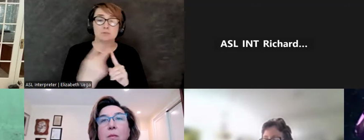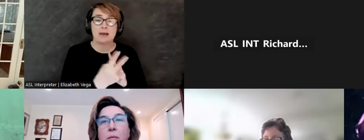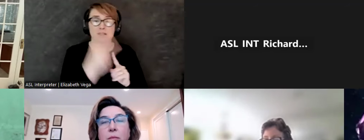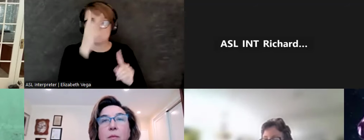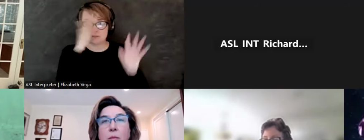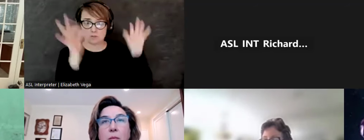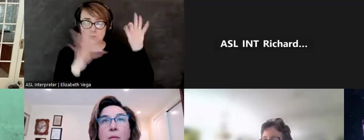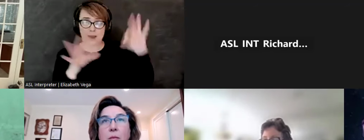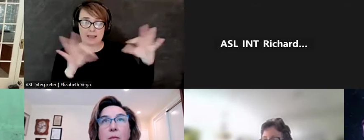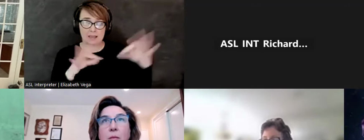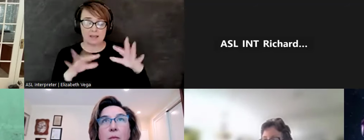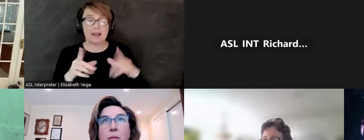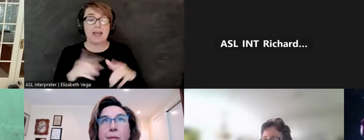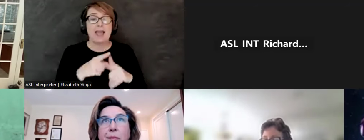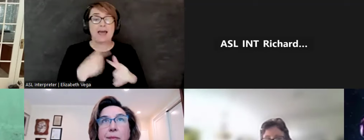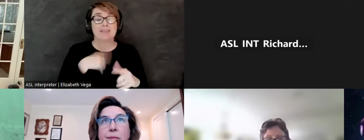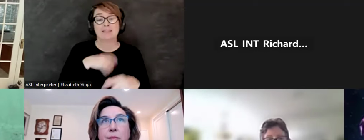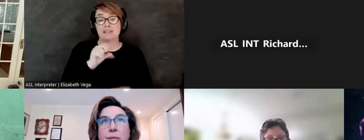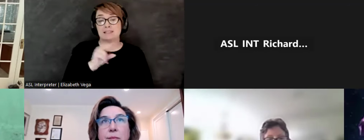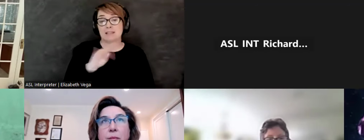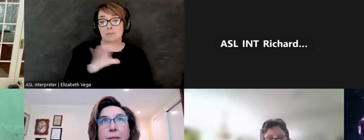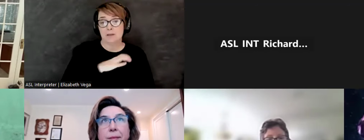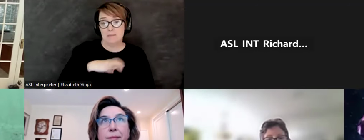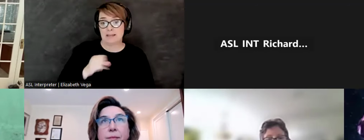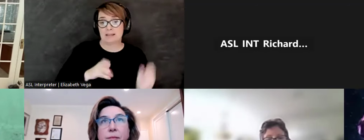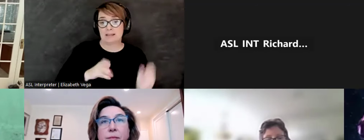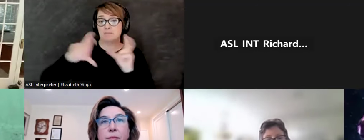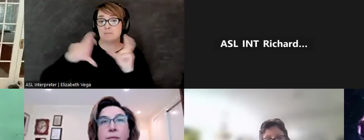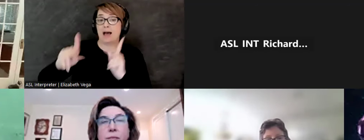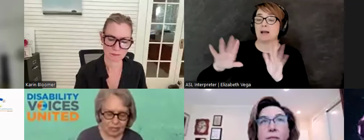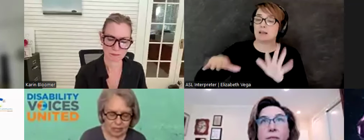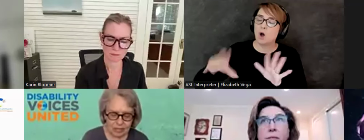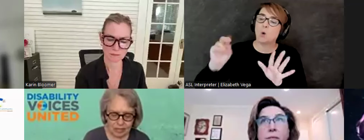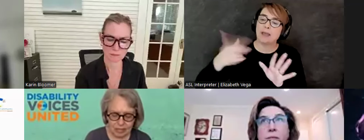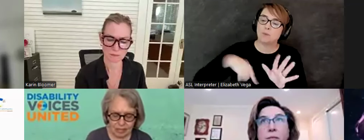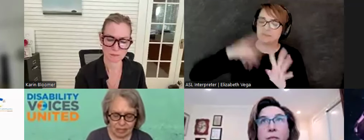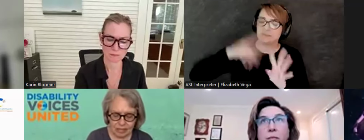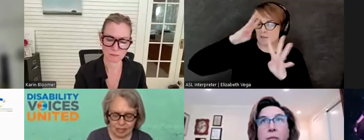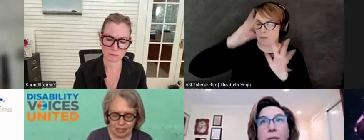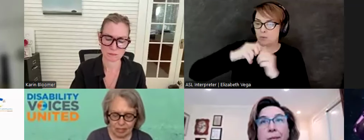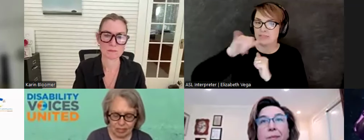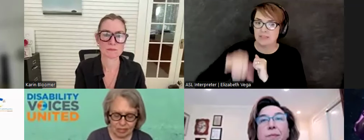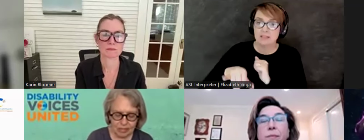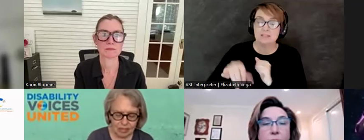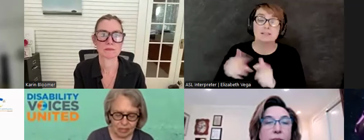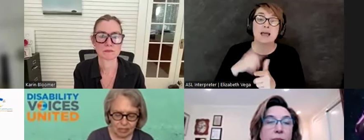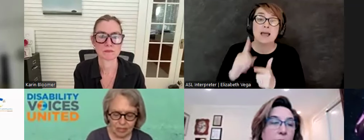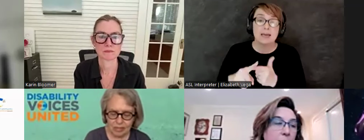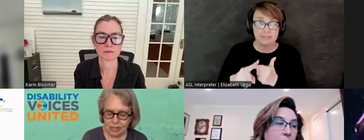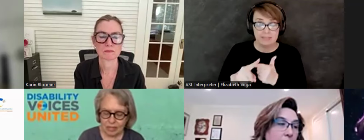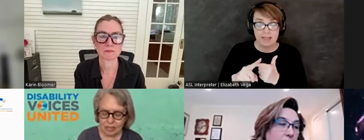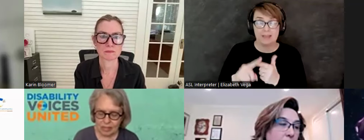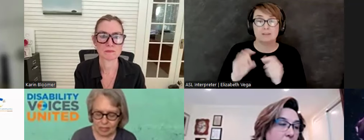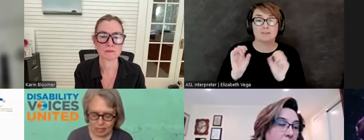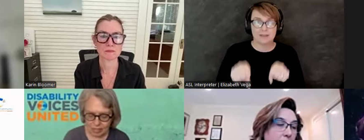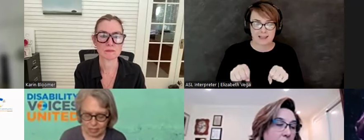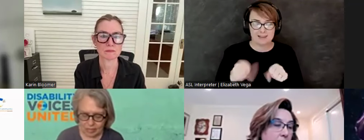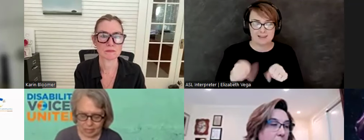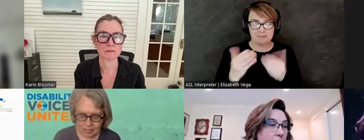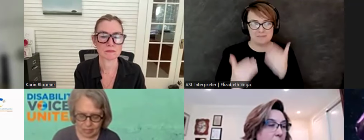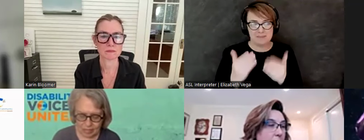that so then we come back and go, okay, guys, here's what we've come up with. And then maybe we can kind of put it into that